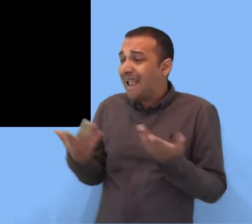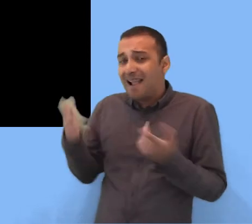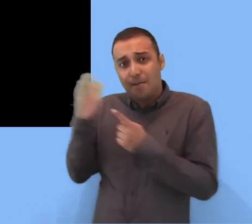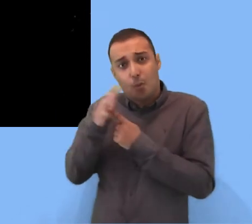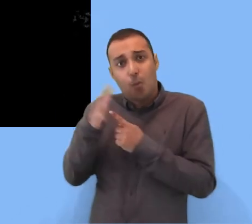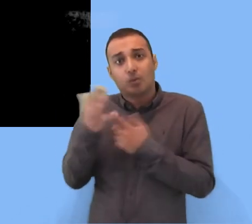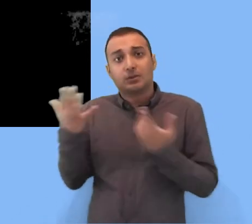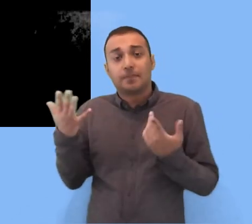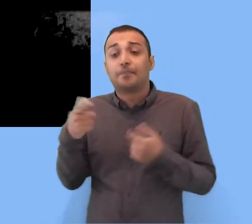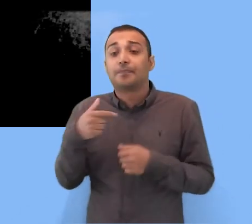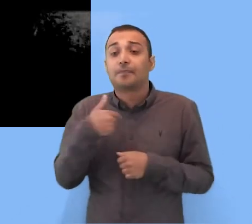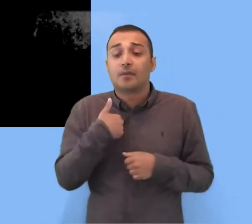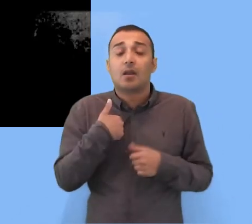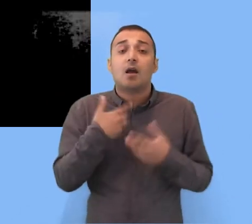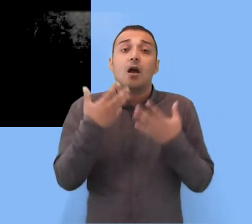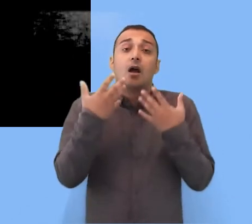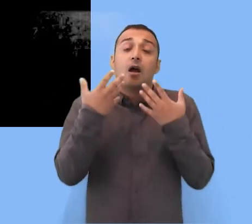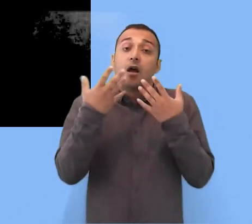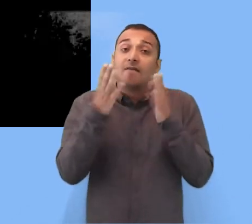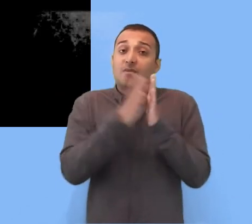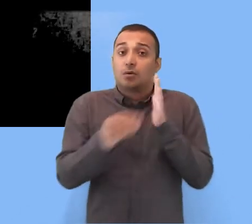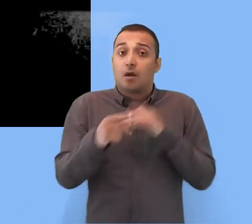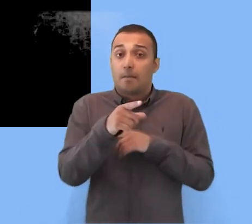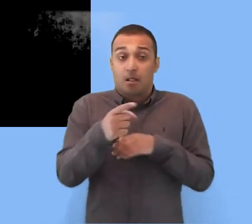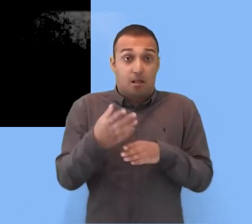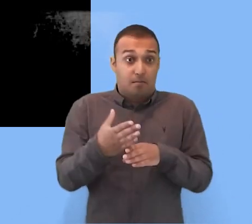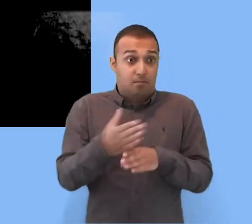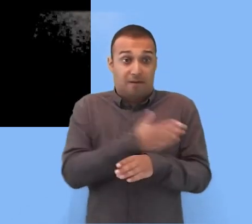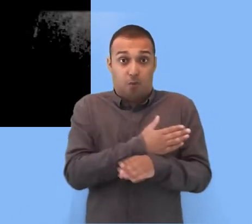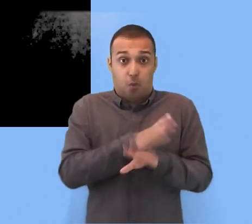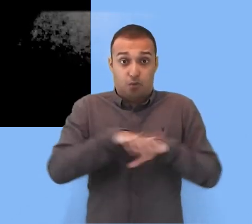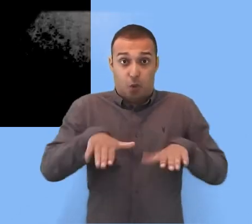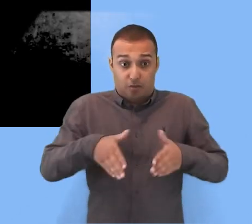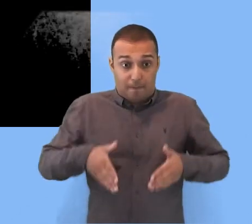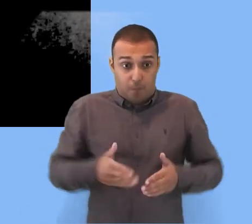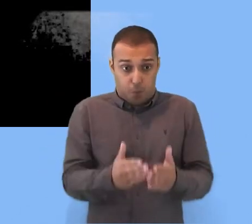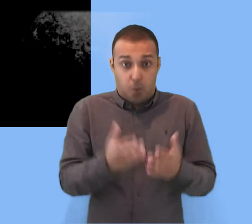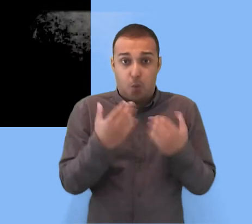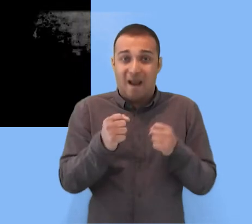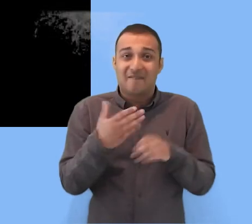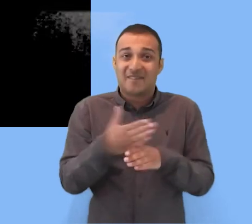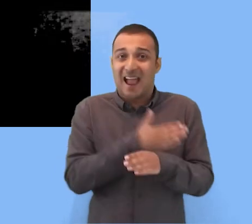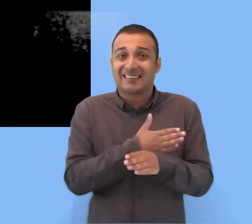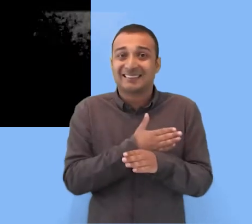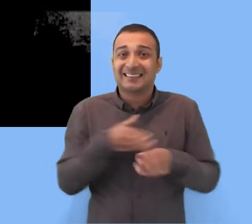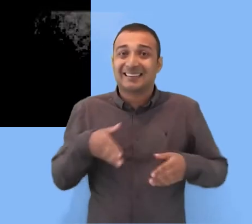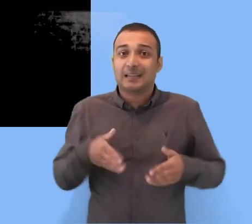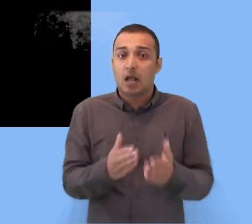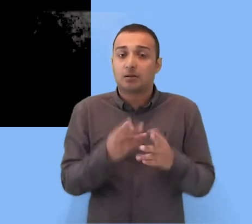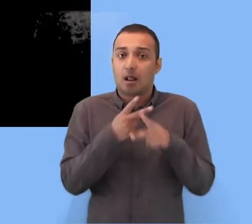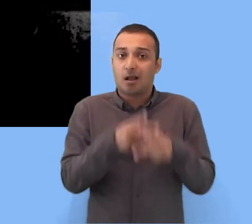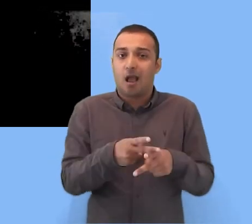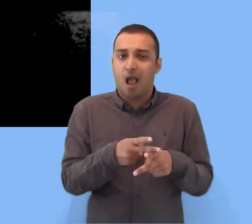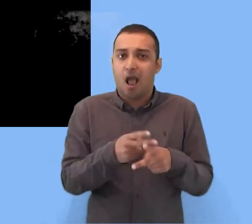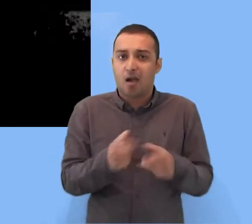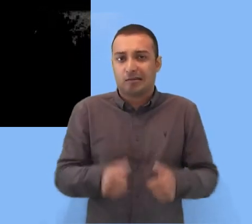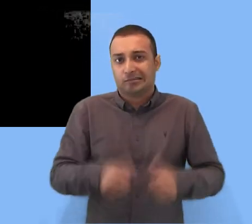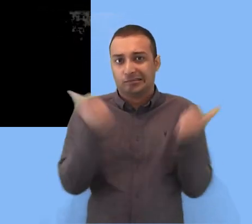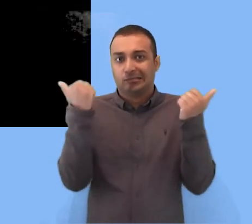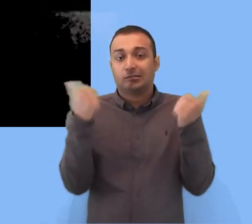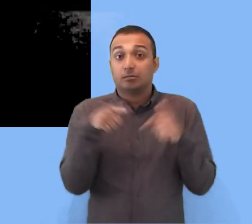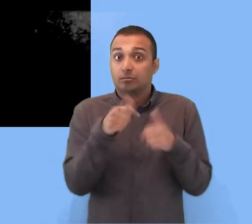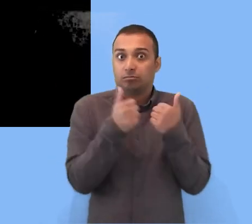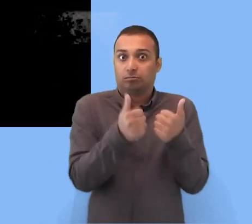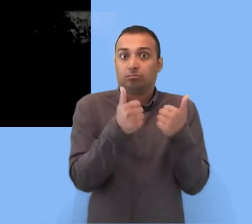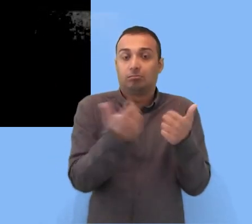universal offer of antenatal care before children are born, which is great, and we should have. But I don't know about you. I know Tom is a new